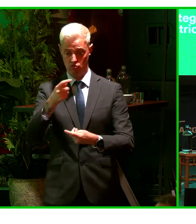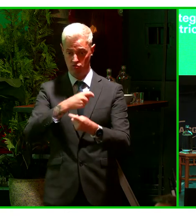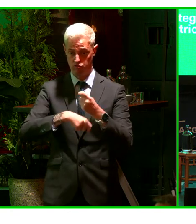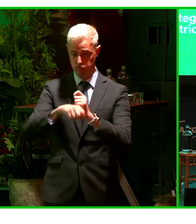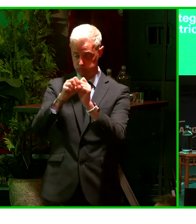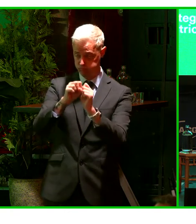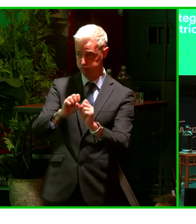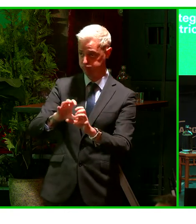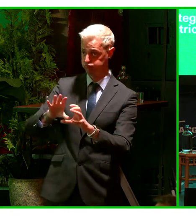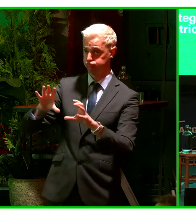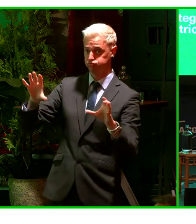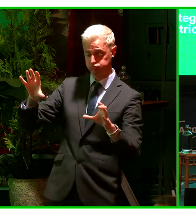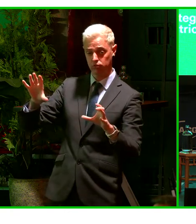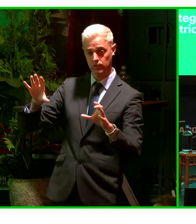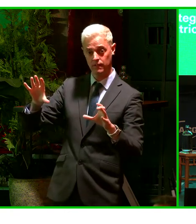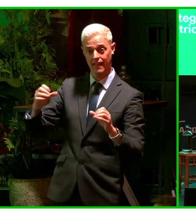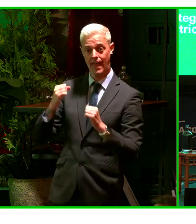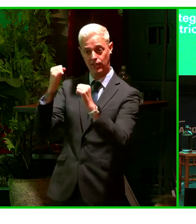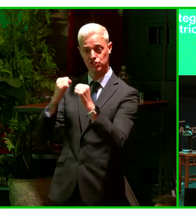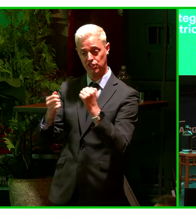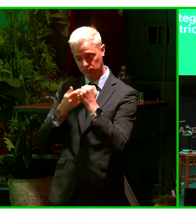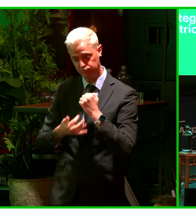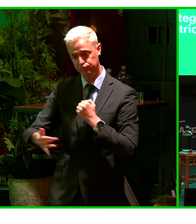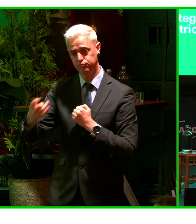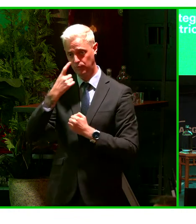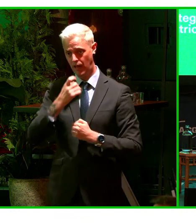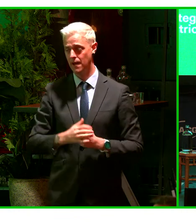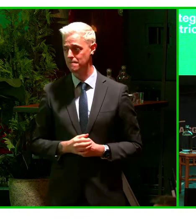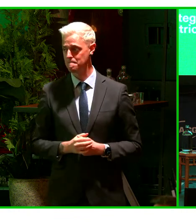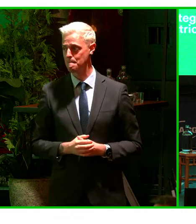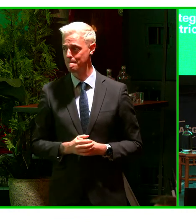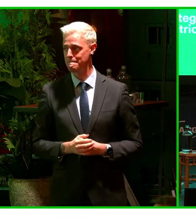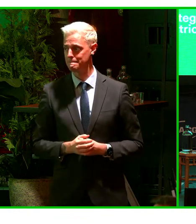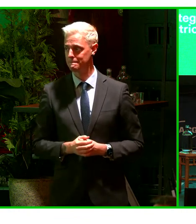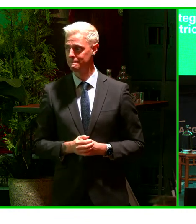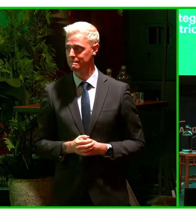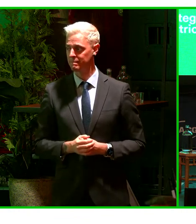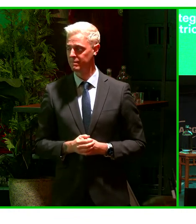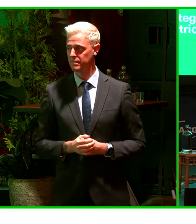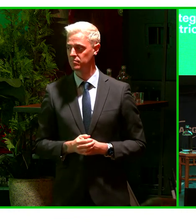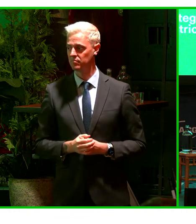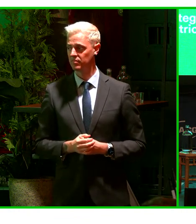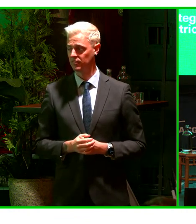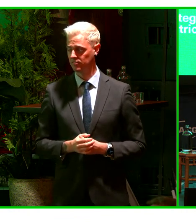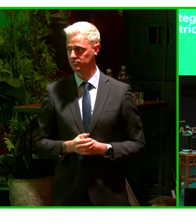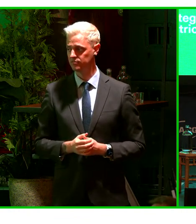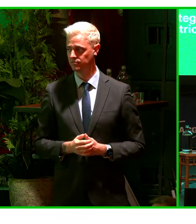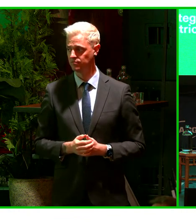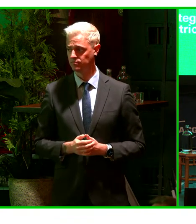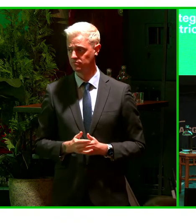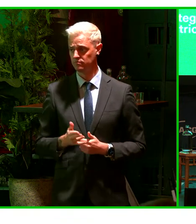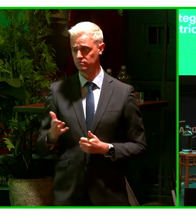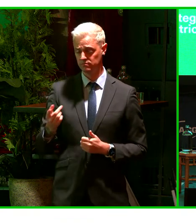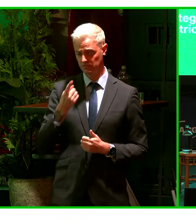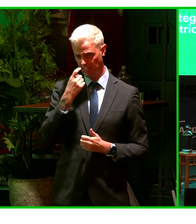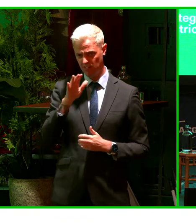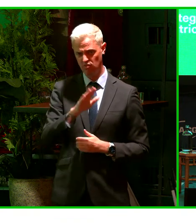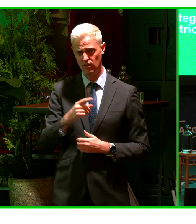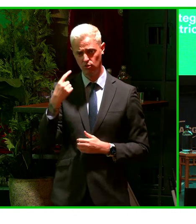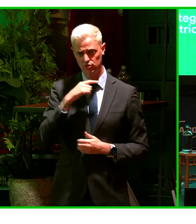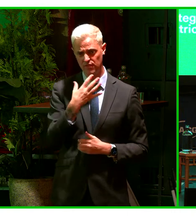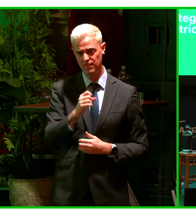it through a turbine, and you can generate energy. And that can cope with peaks. It can give around